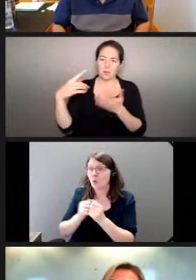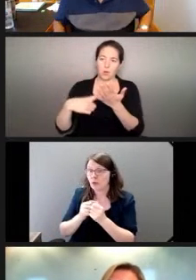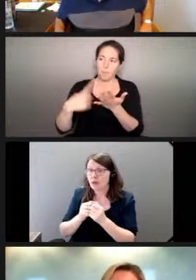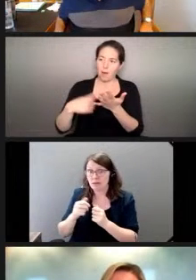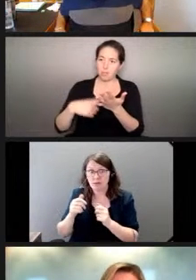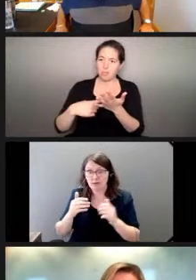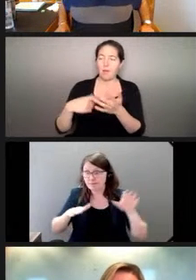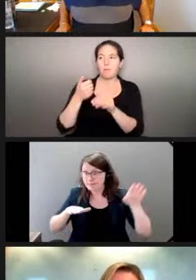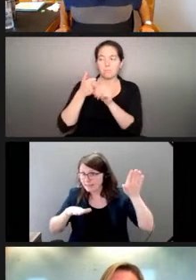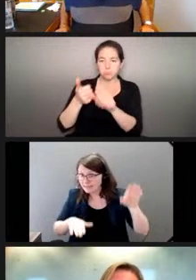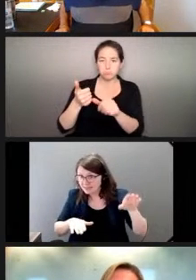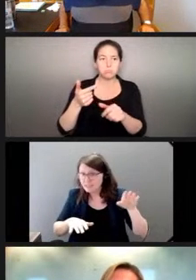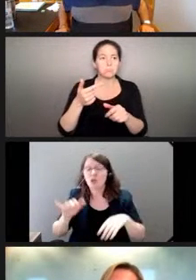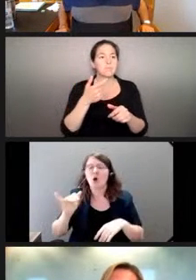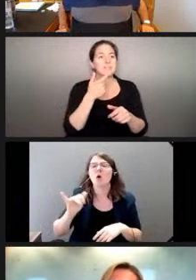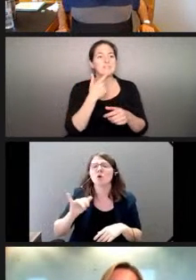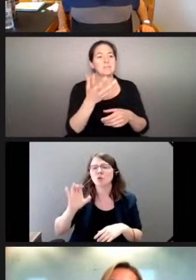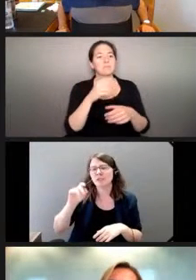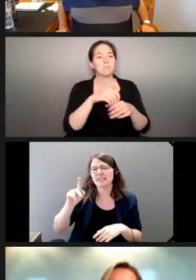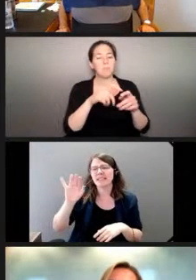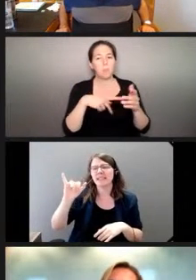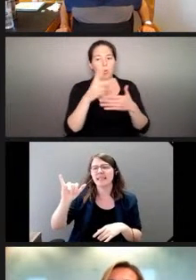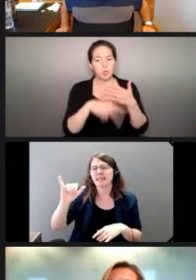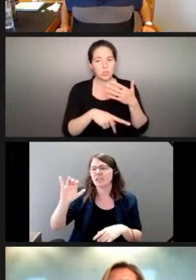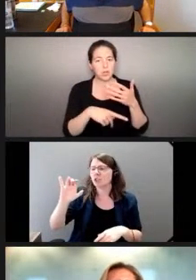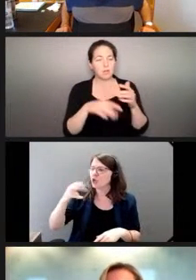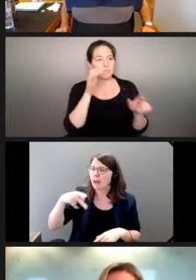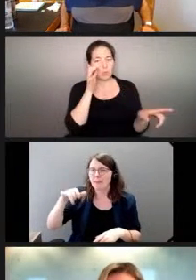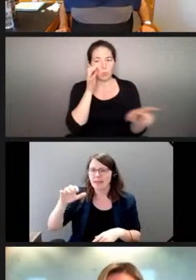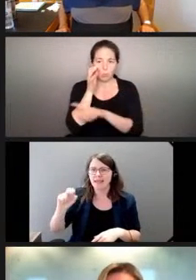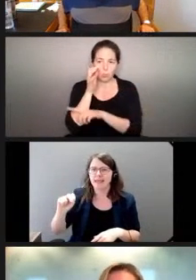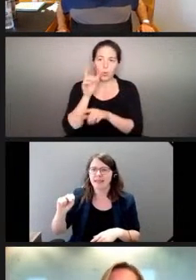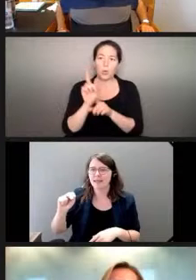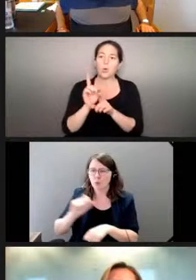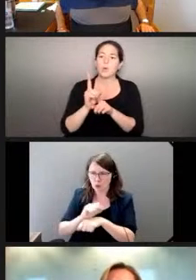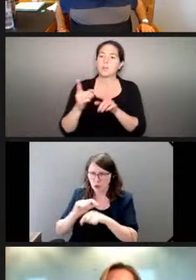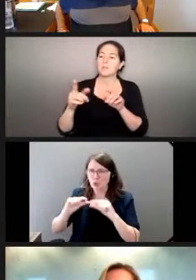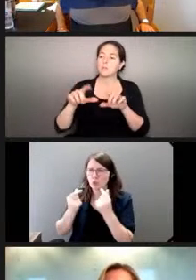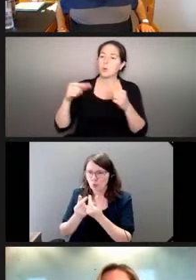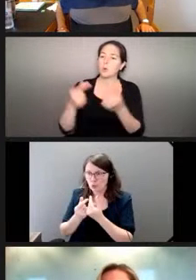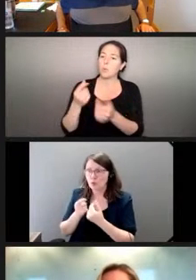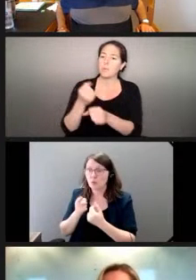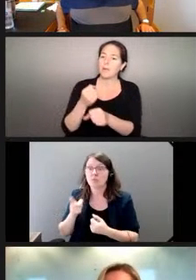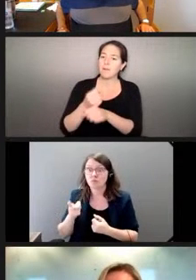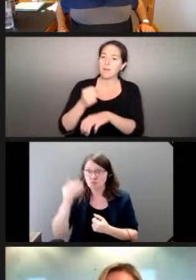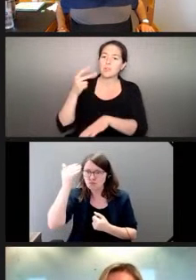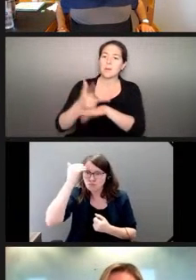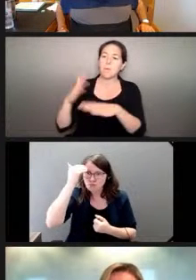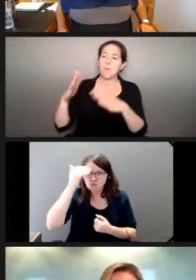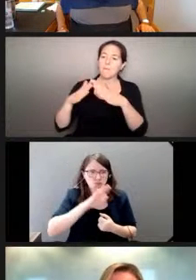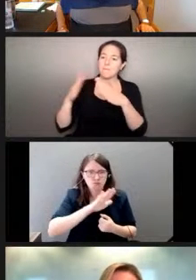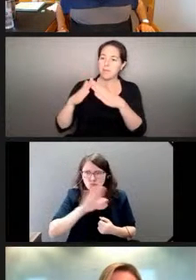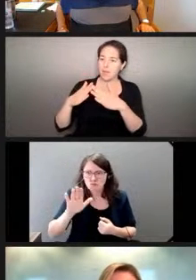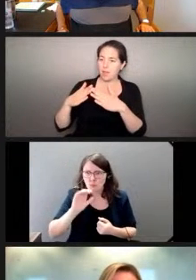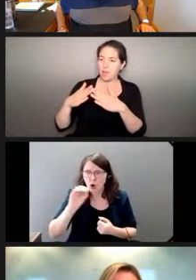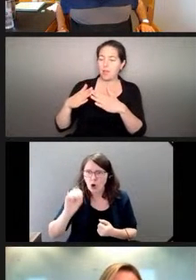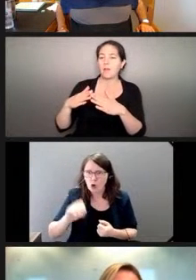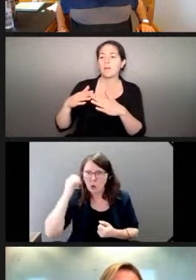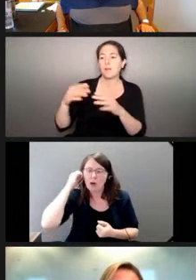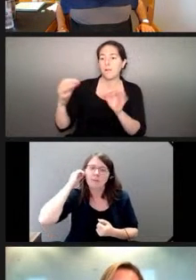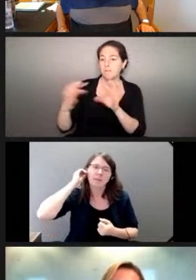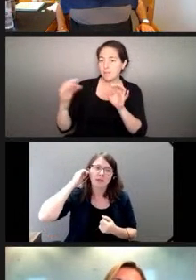City Champions Working Group and city staff based on their knowledge of the city and its needs and synergies with other city